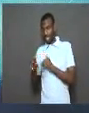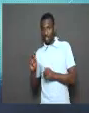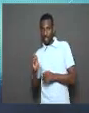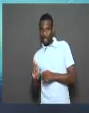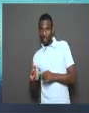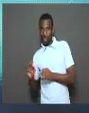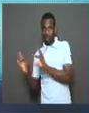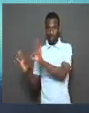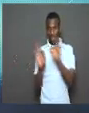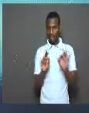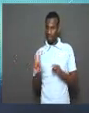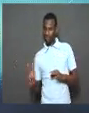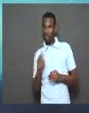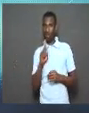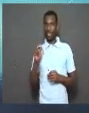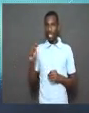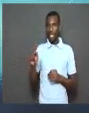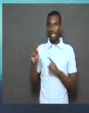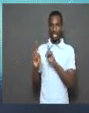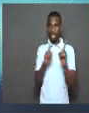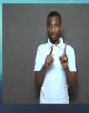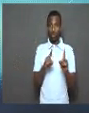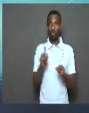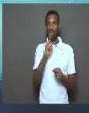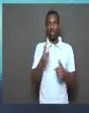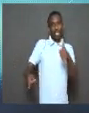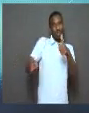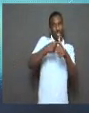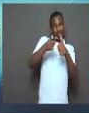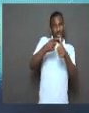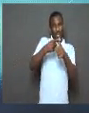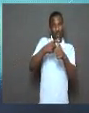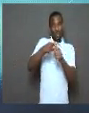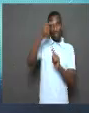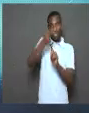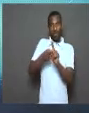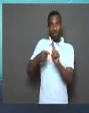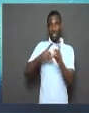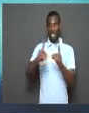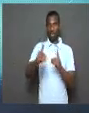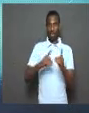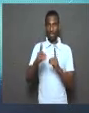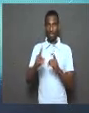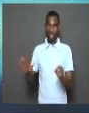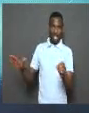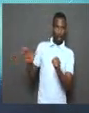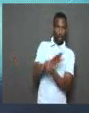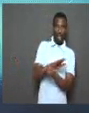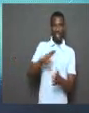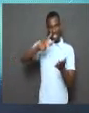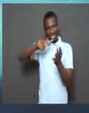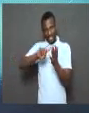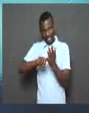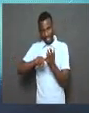Once again, this satisfies the first law of thermodynamics.